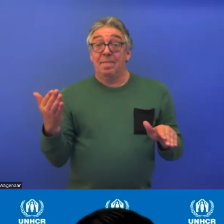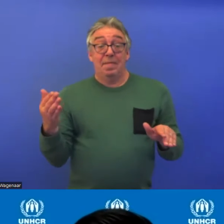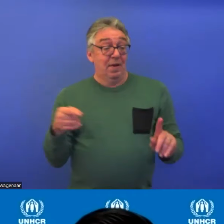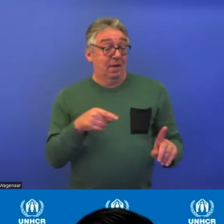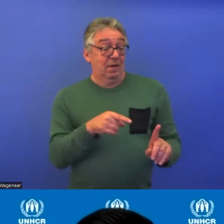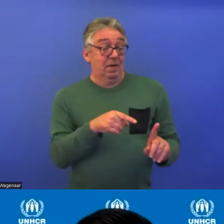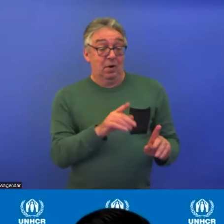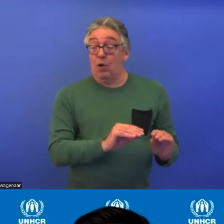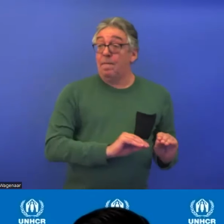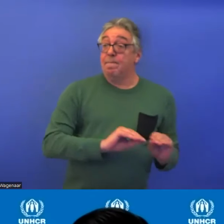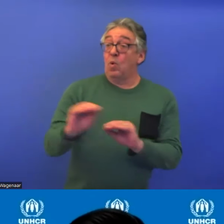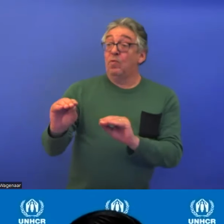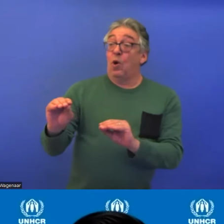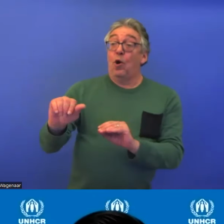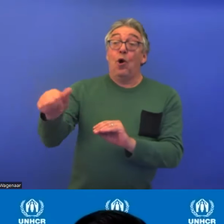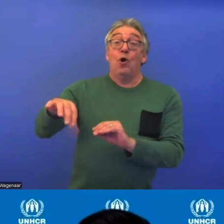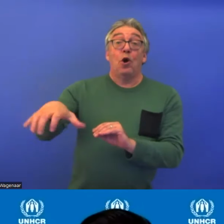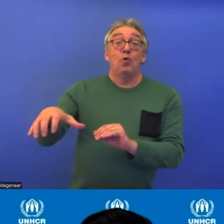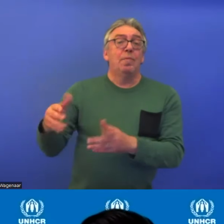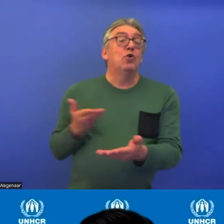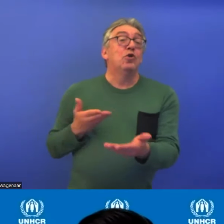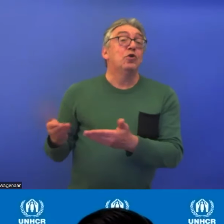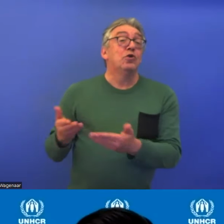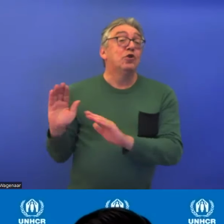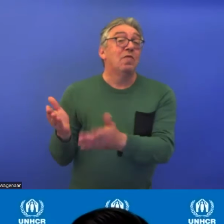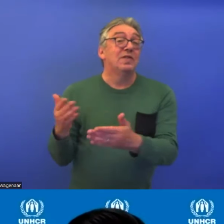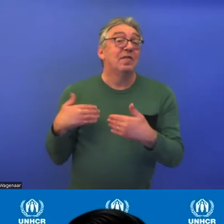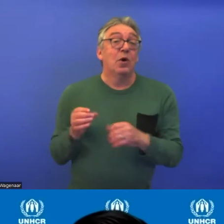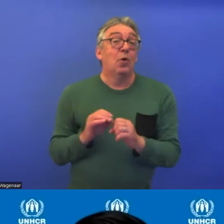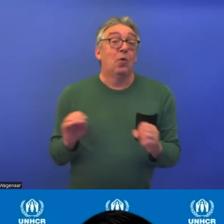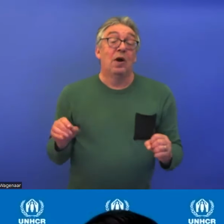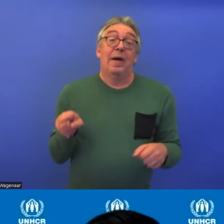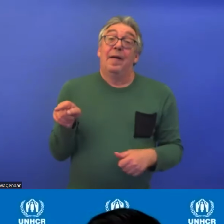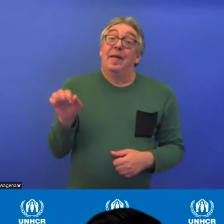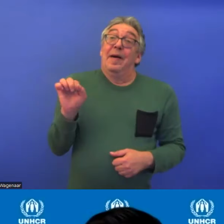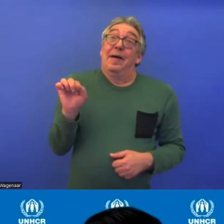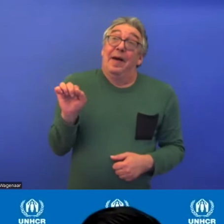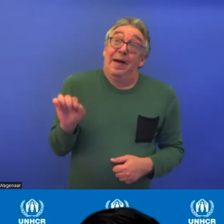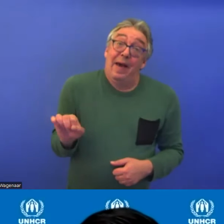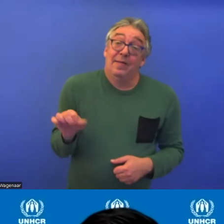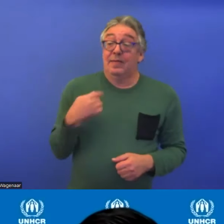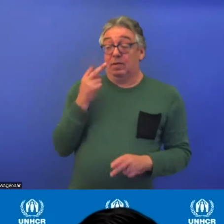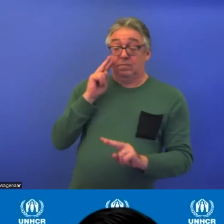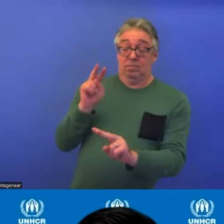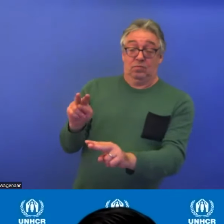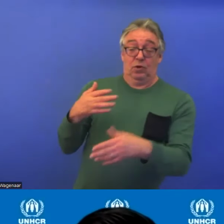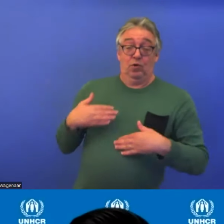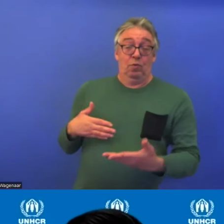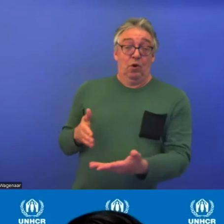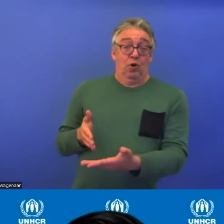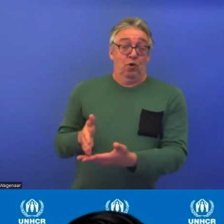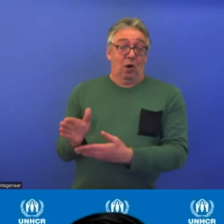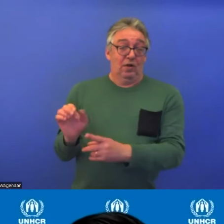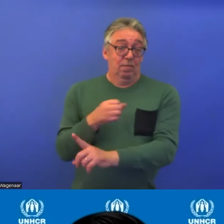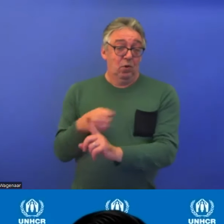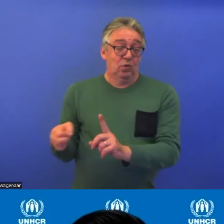adequate services or support that could amount to a type of persecution or other human rights abuse. So it would really be depending on the context, but it